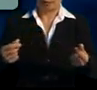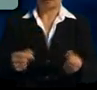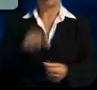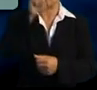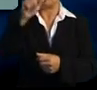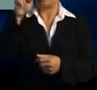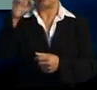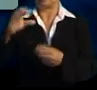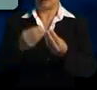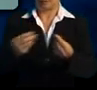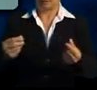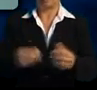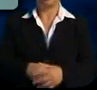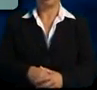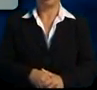zinc powder,